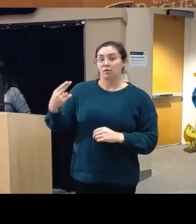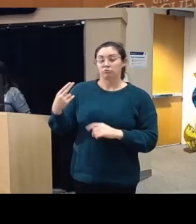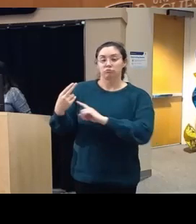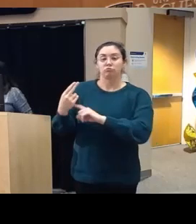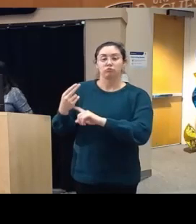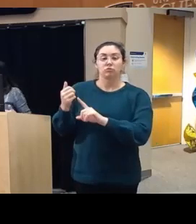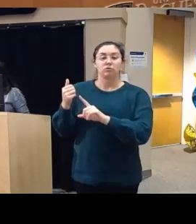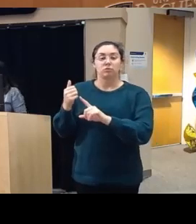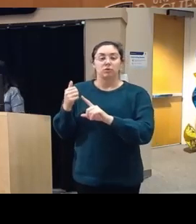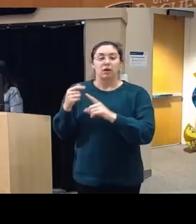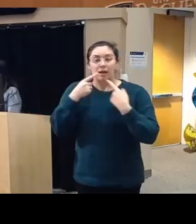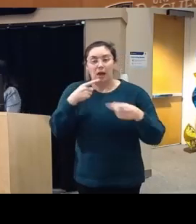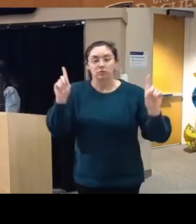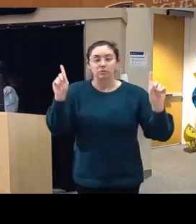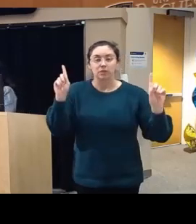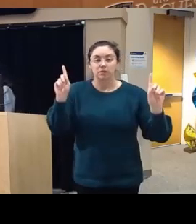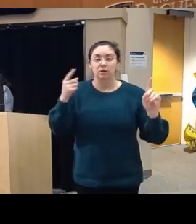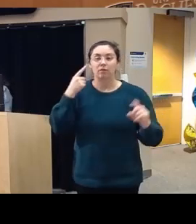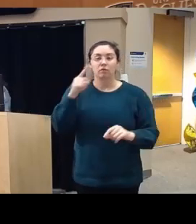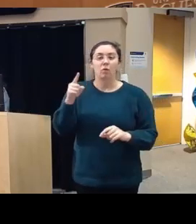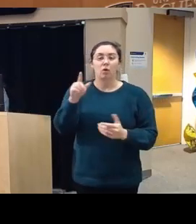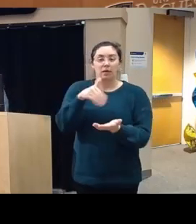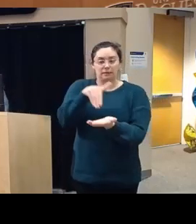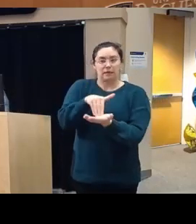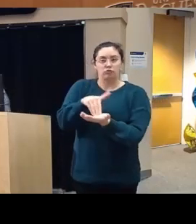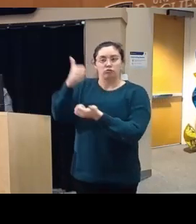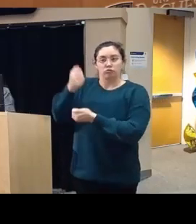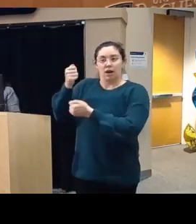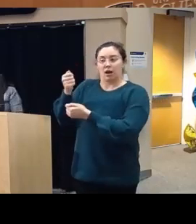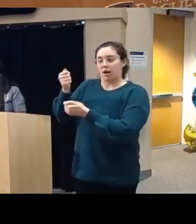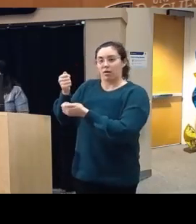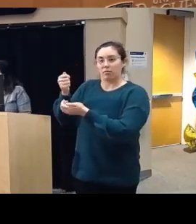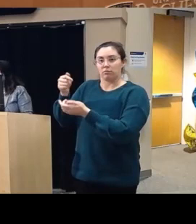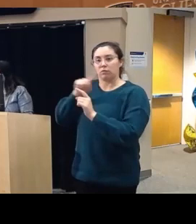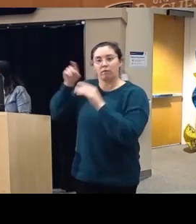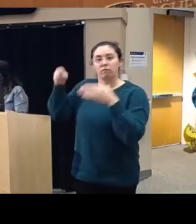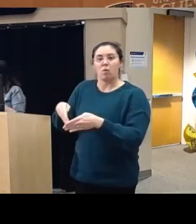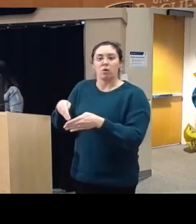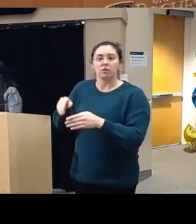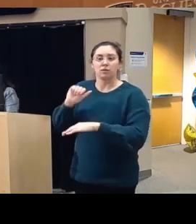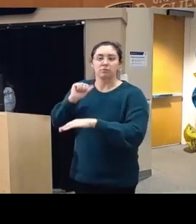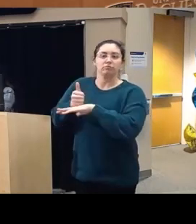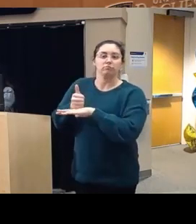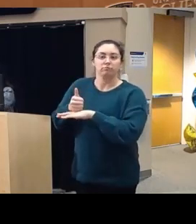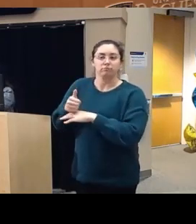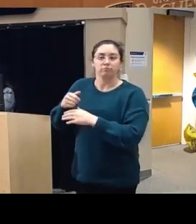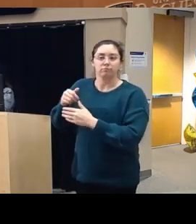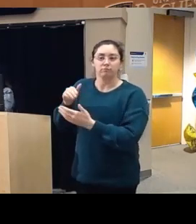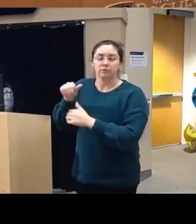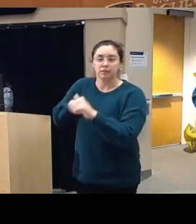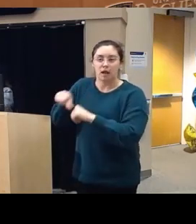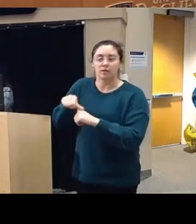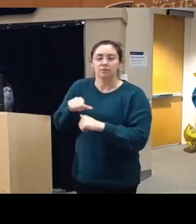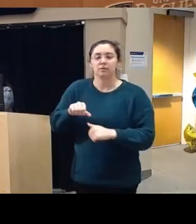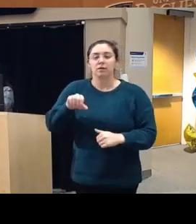had an announcement for a center type grant that was focused on implementation science. They're called the Alacrity Centers. There's